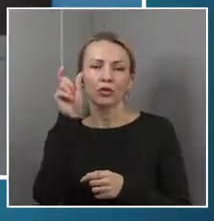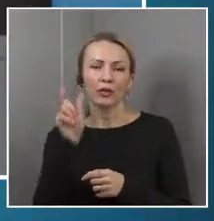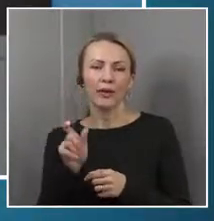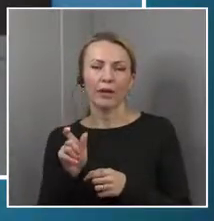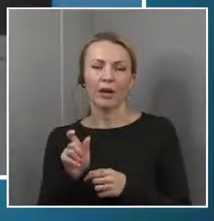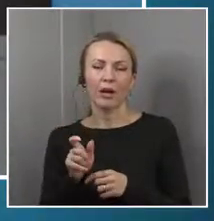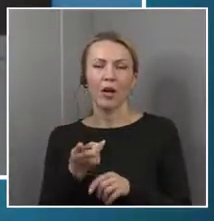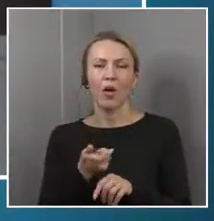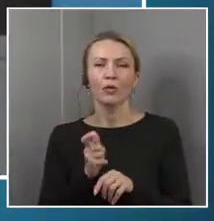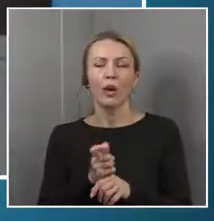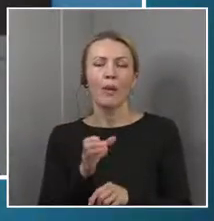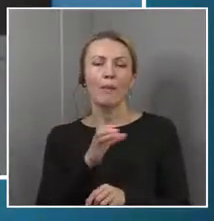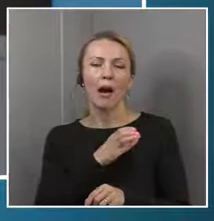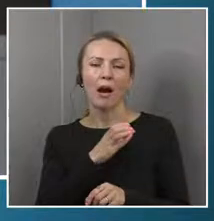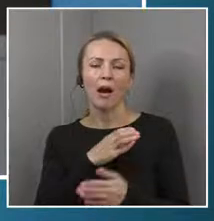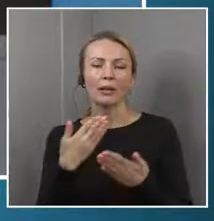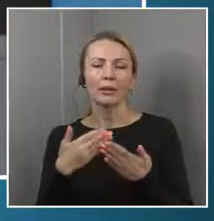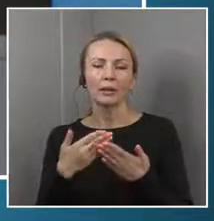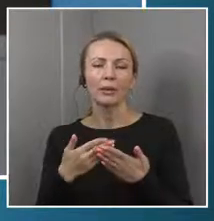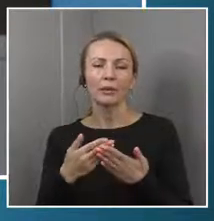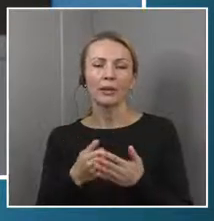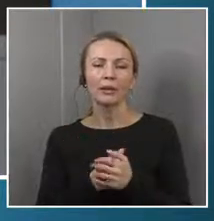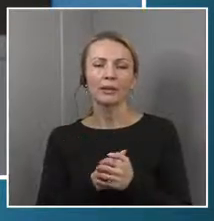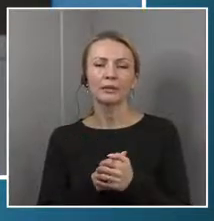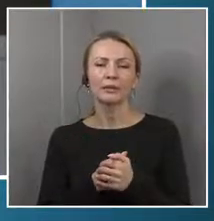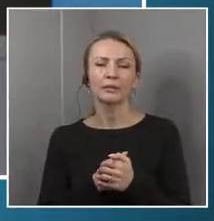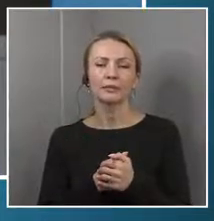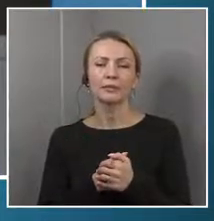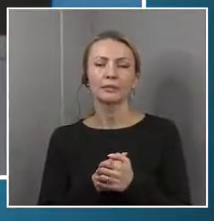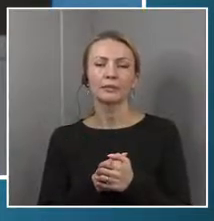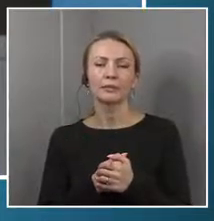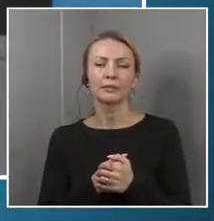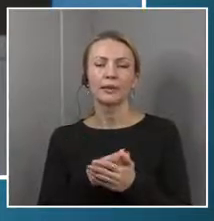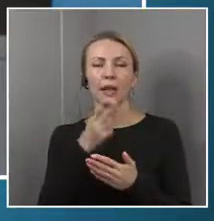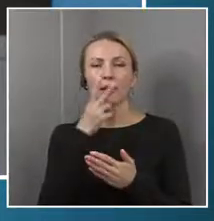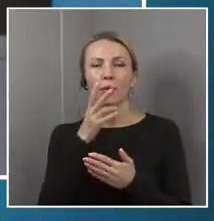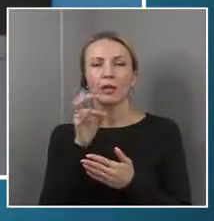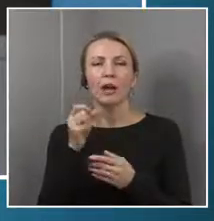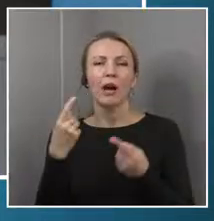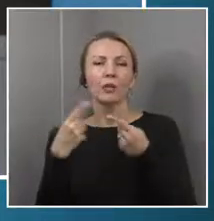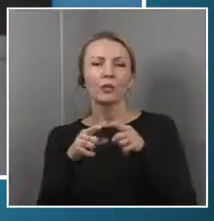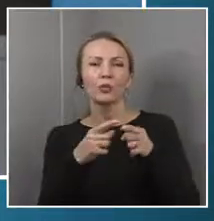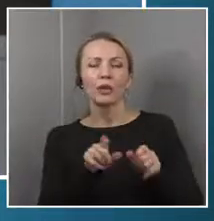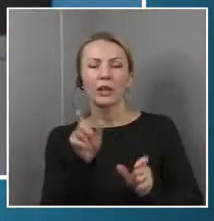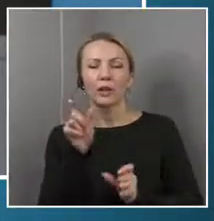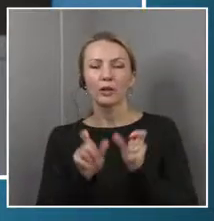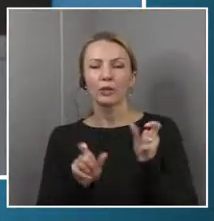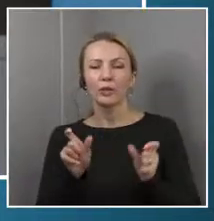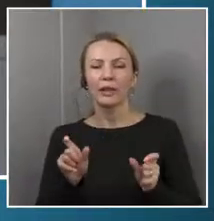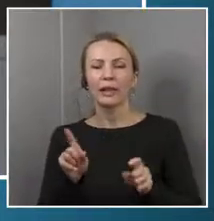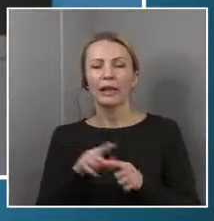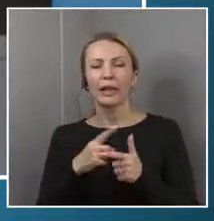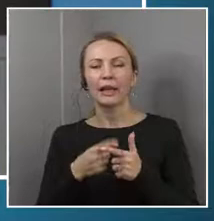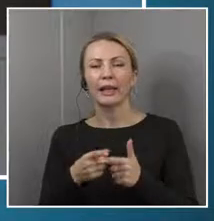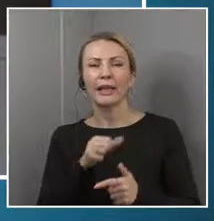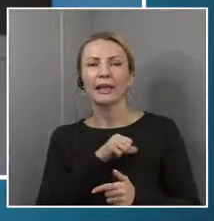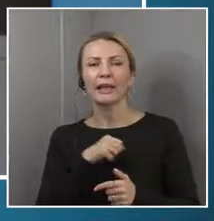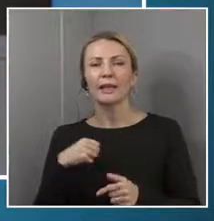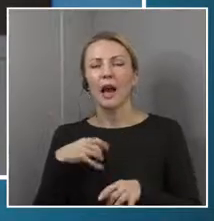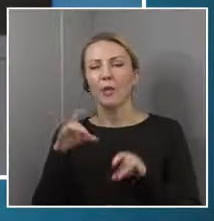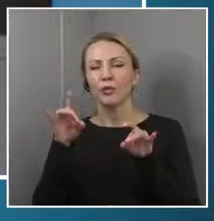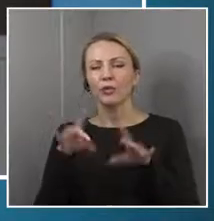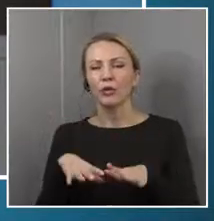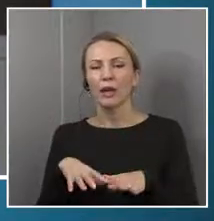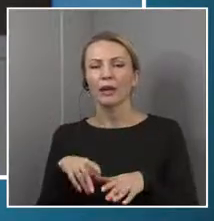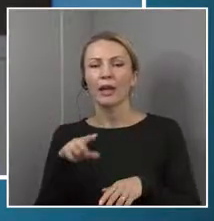overestimating the figure of a collector, someone who is extremely rich and who is looking up to other people and who